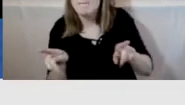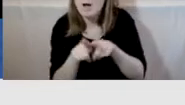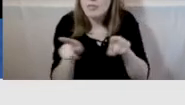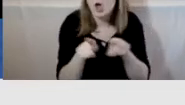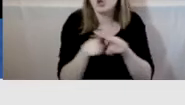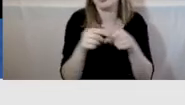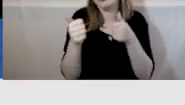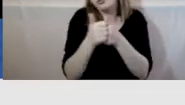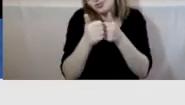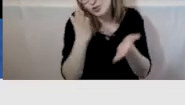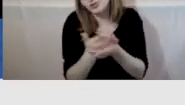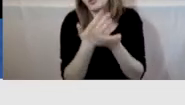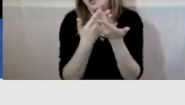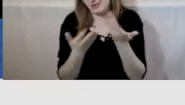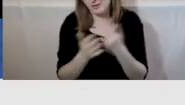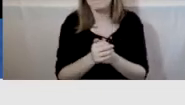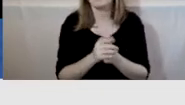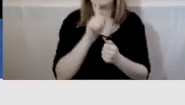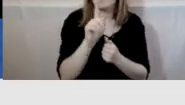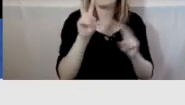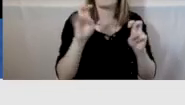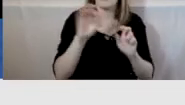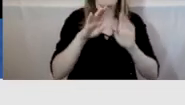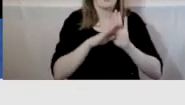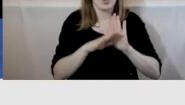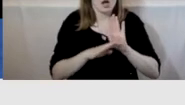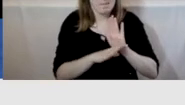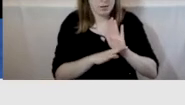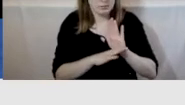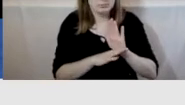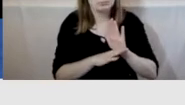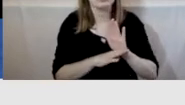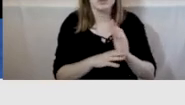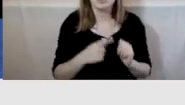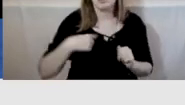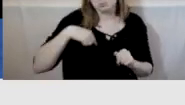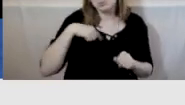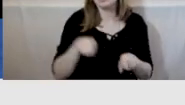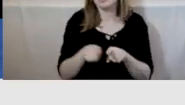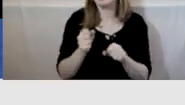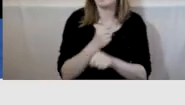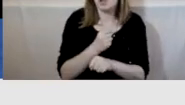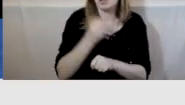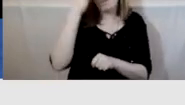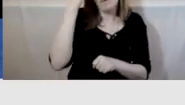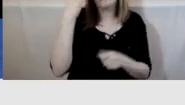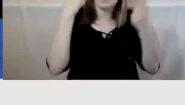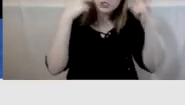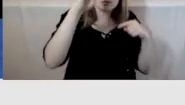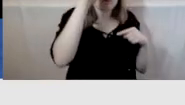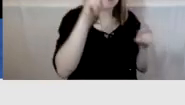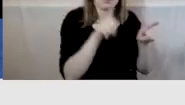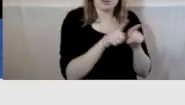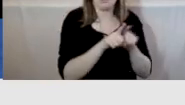But talking about programs, we should consider international